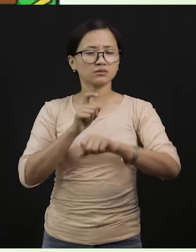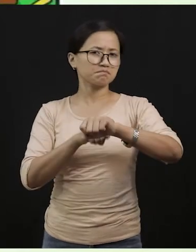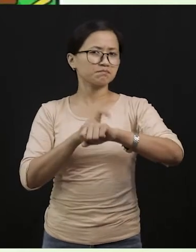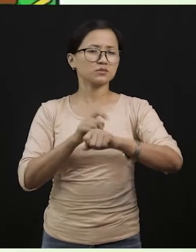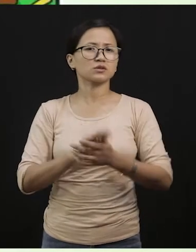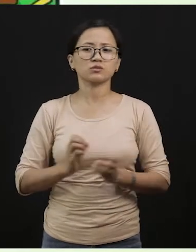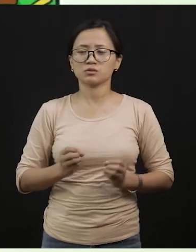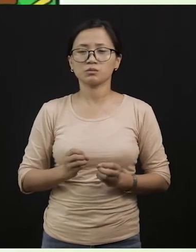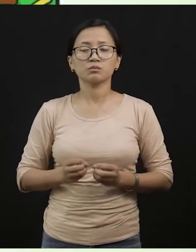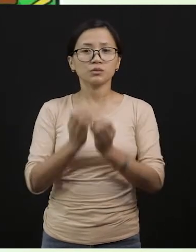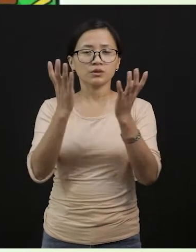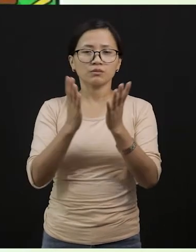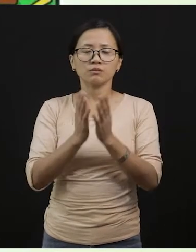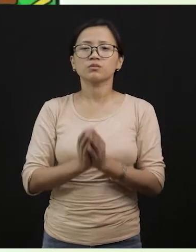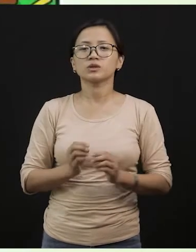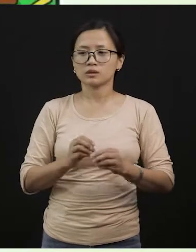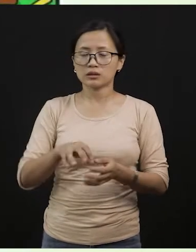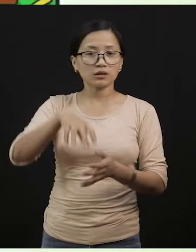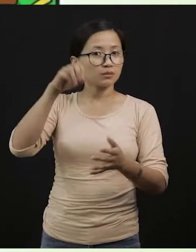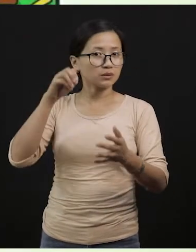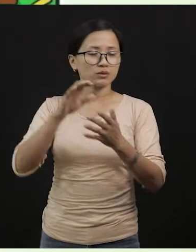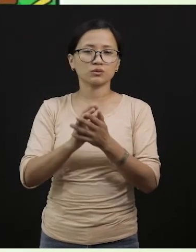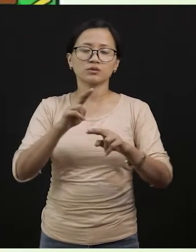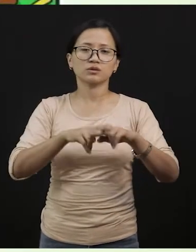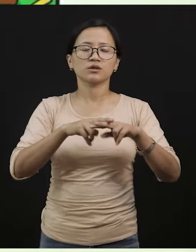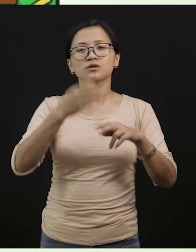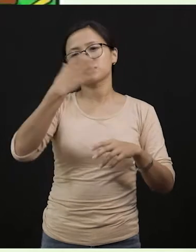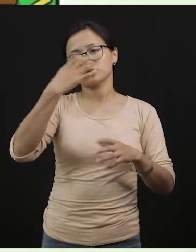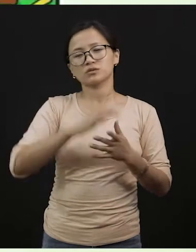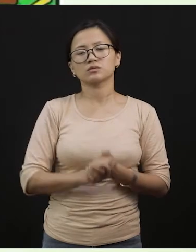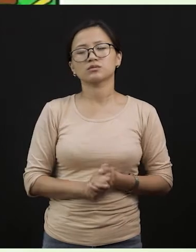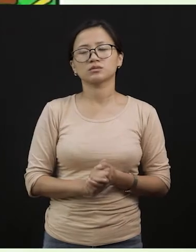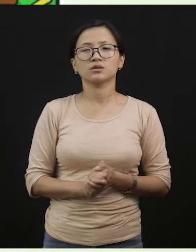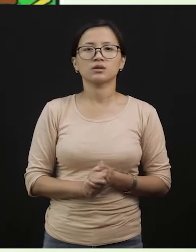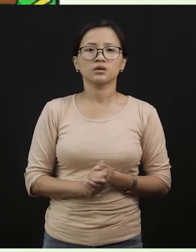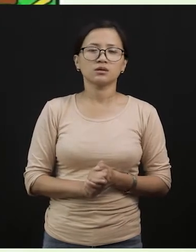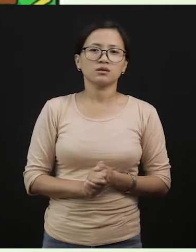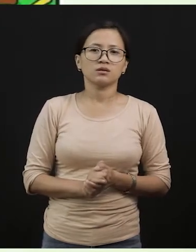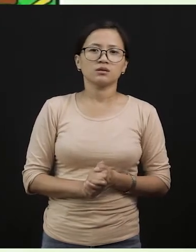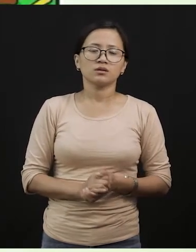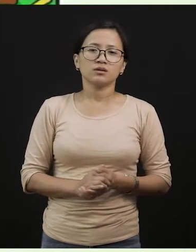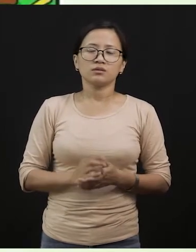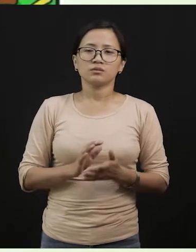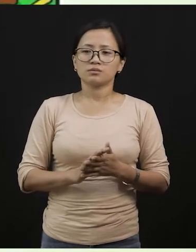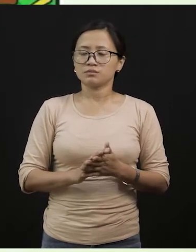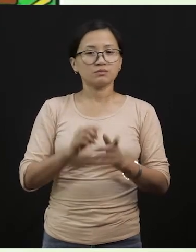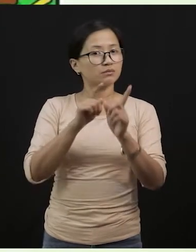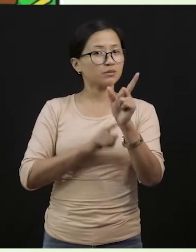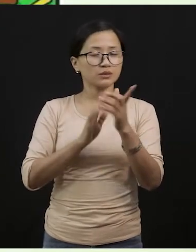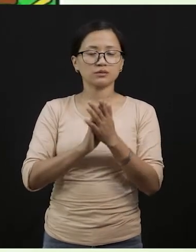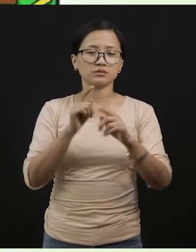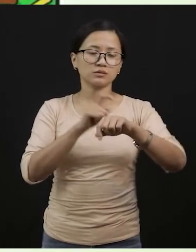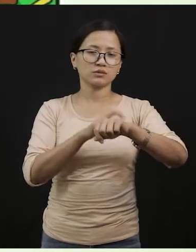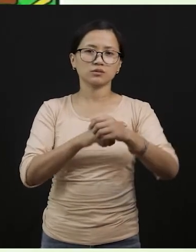fruit tree right now, it will start bearing fruit in 5 to 6 years. So by the time you reach class 6 or class